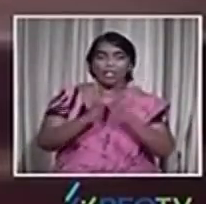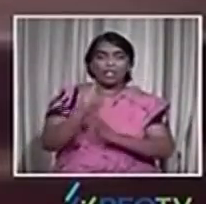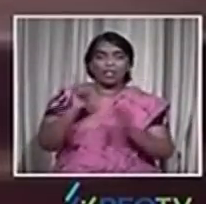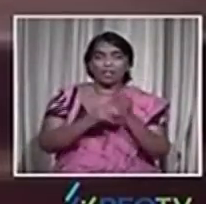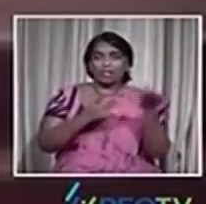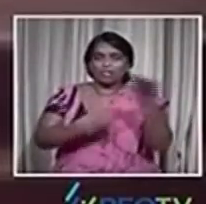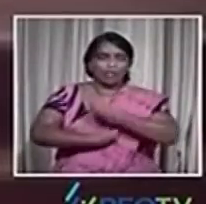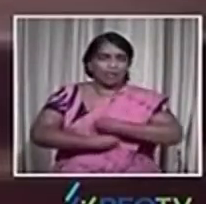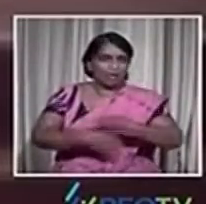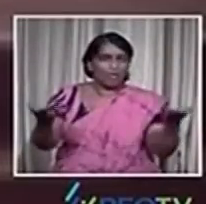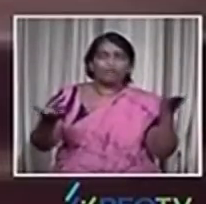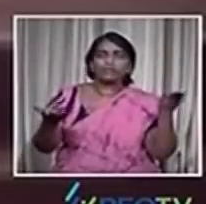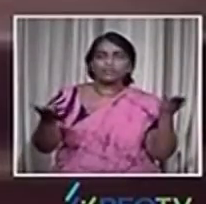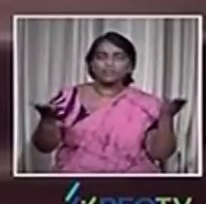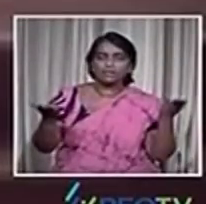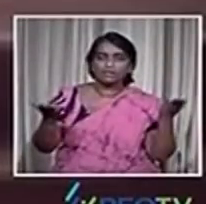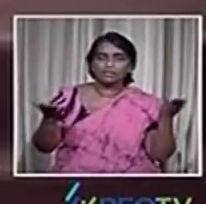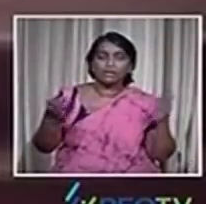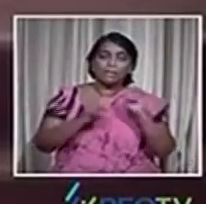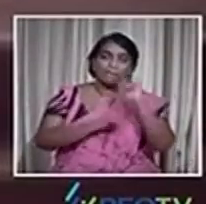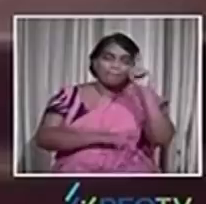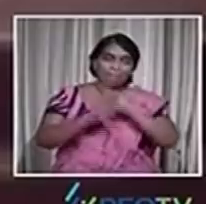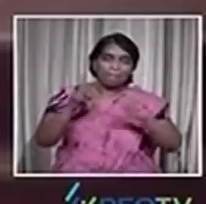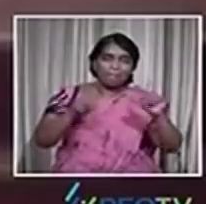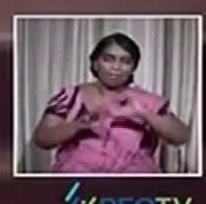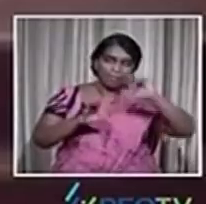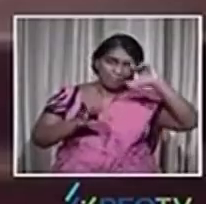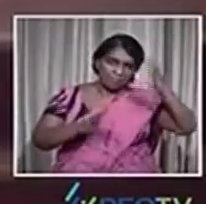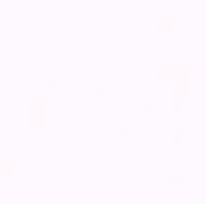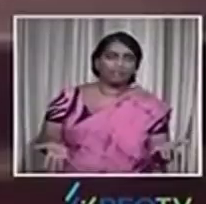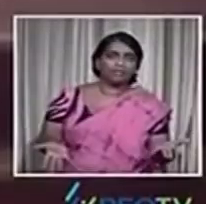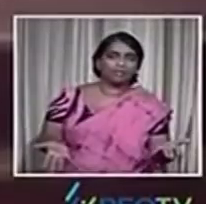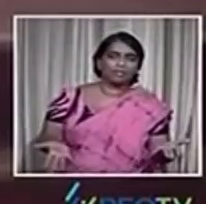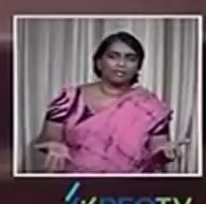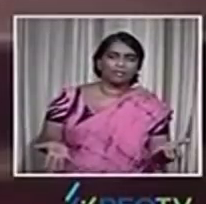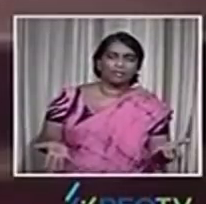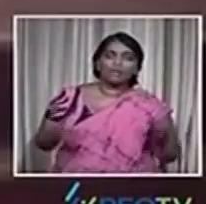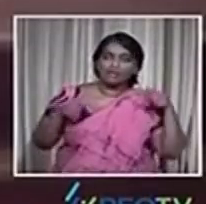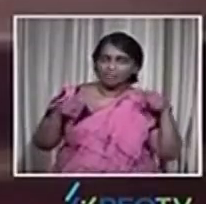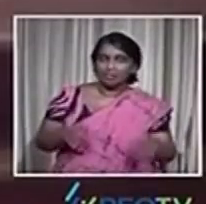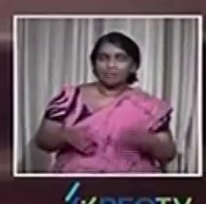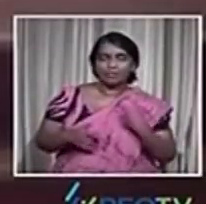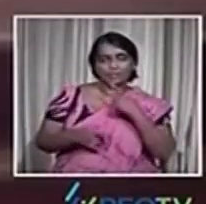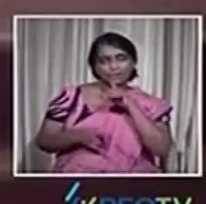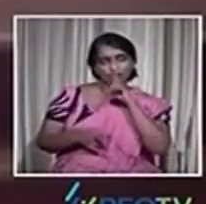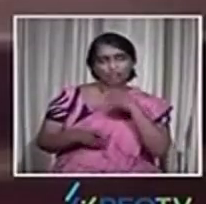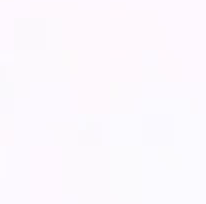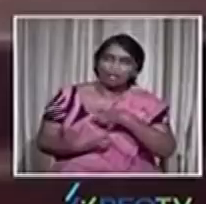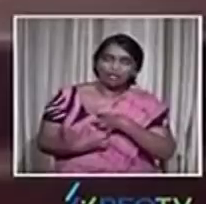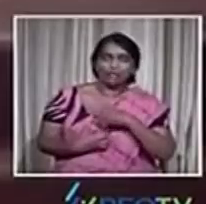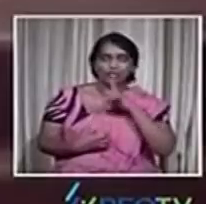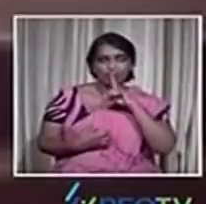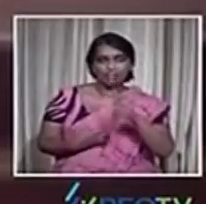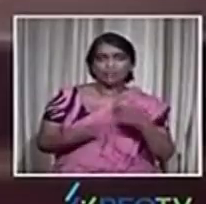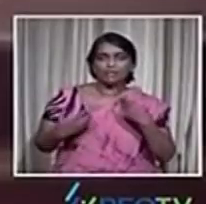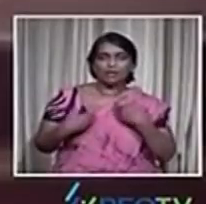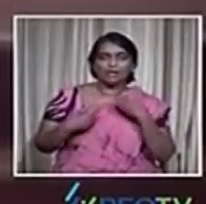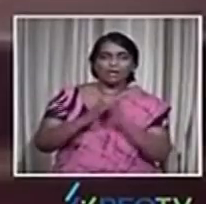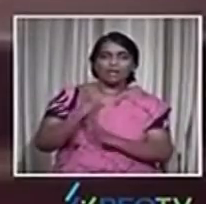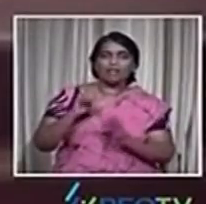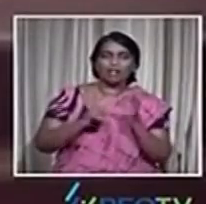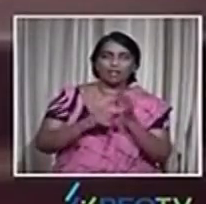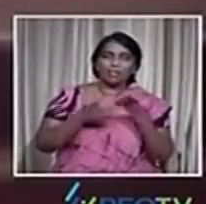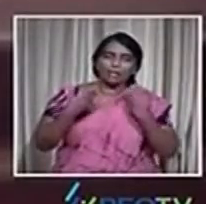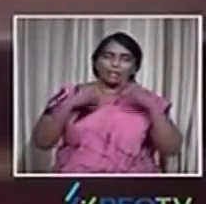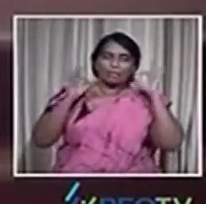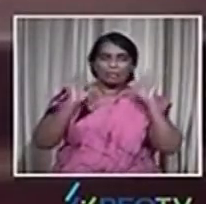to run the country. If we cannot, how can we survive? Doesn't our brand of politics seem selfish if Anrukumara, our leader, or Namal